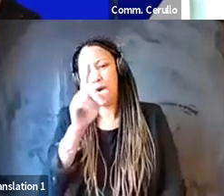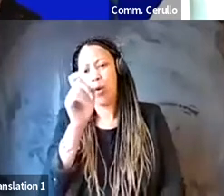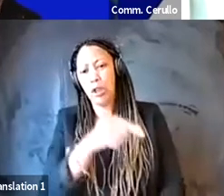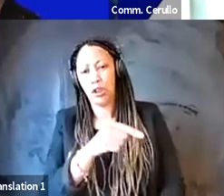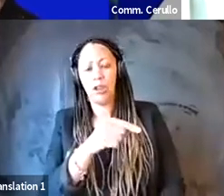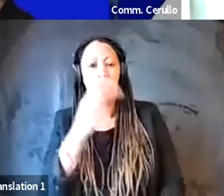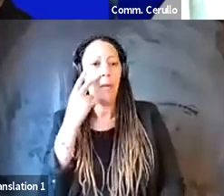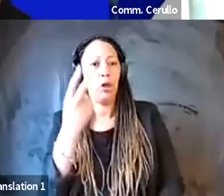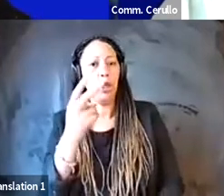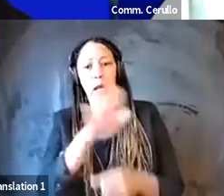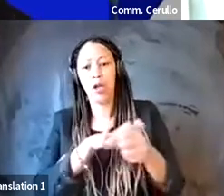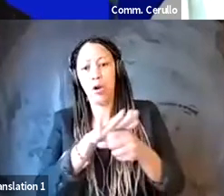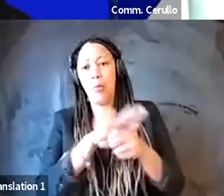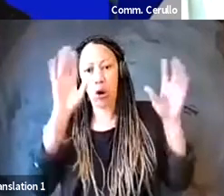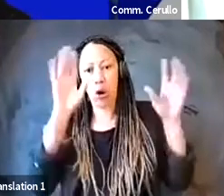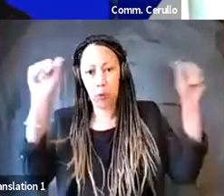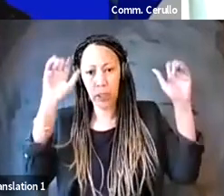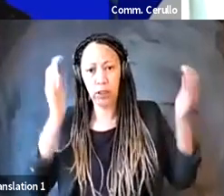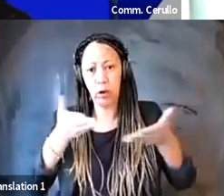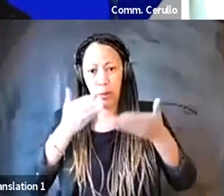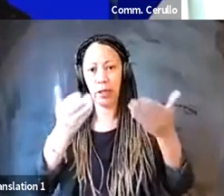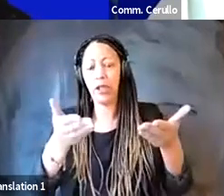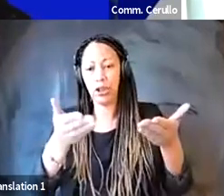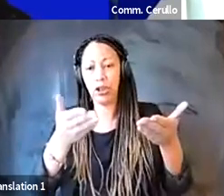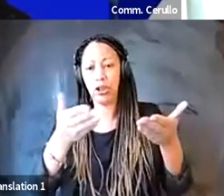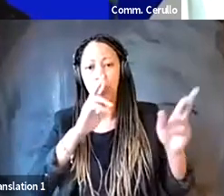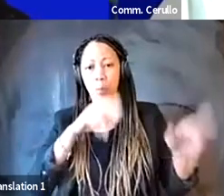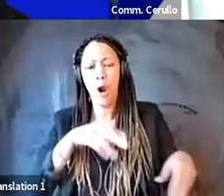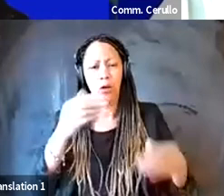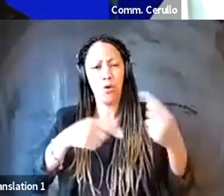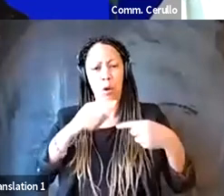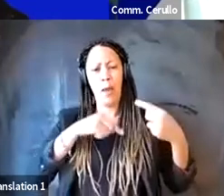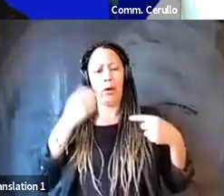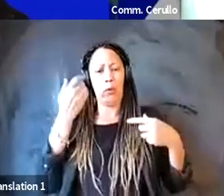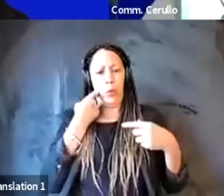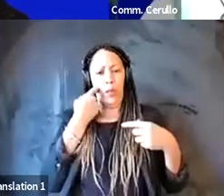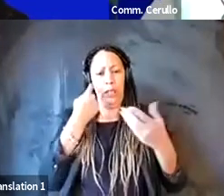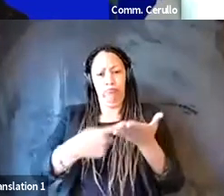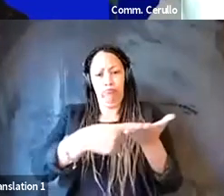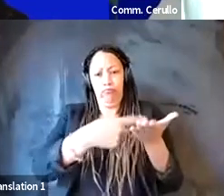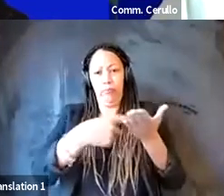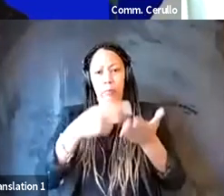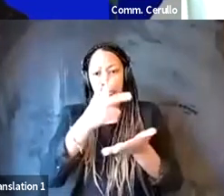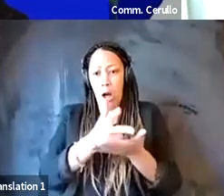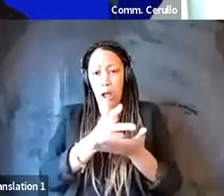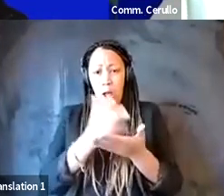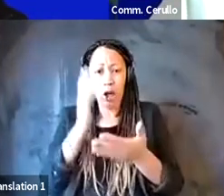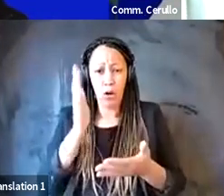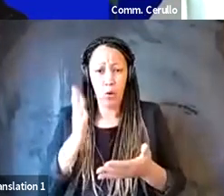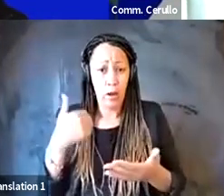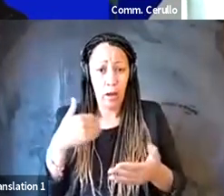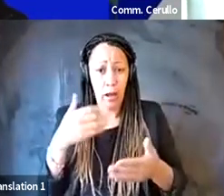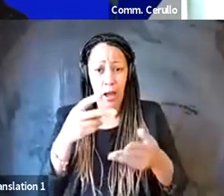borough president's recommendations in his report. And going back, I know you just touched on the parking. Will the congregate spaces be available to